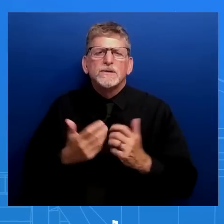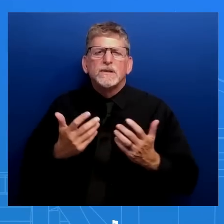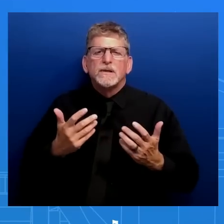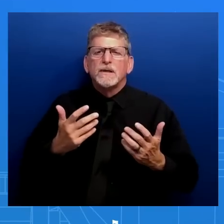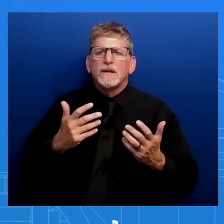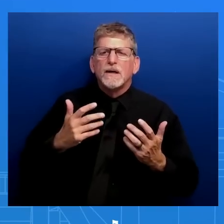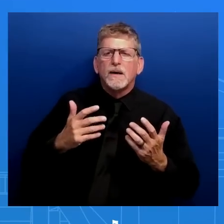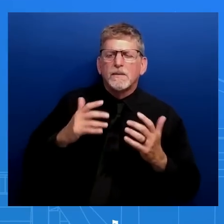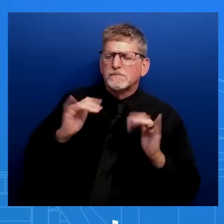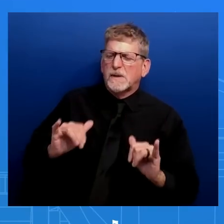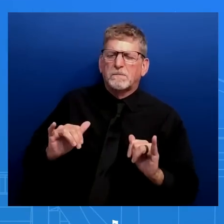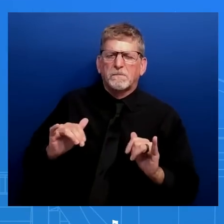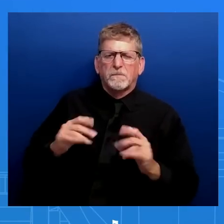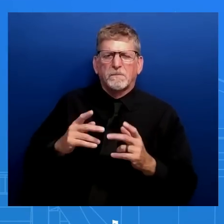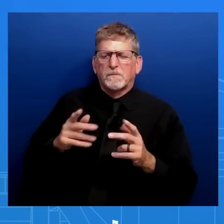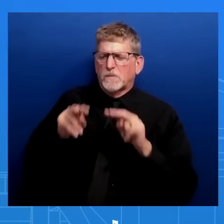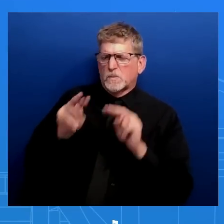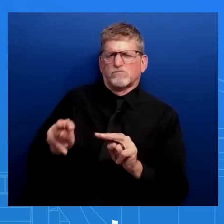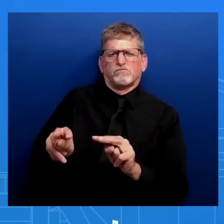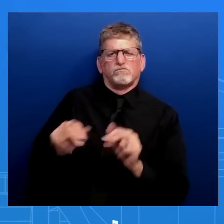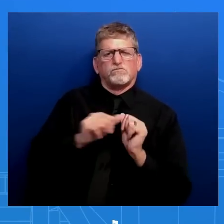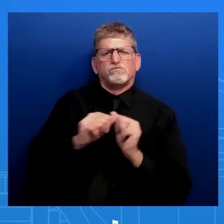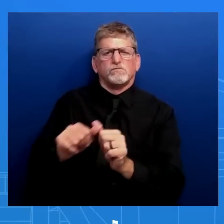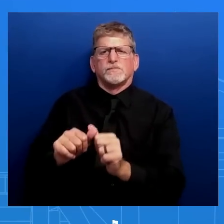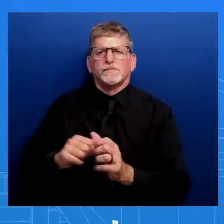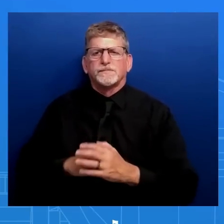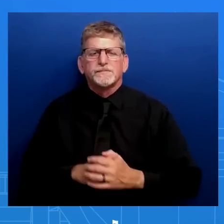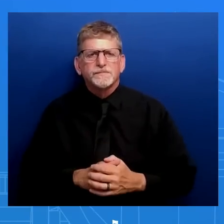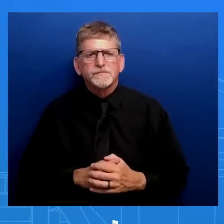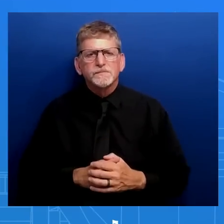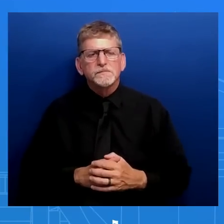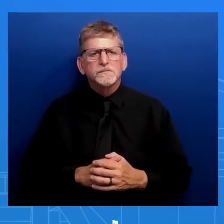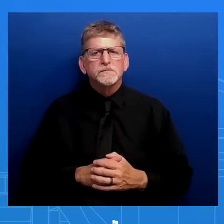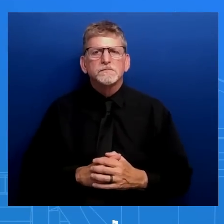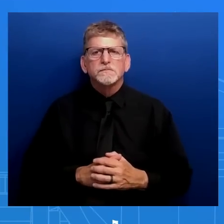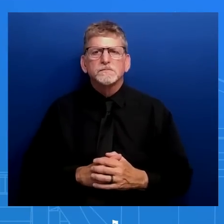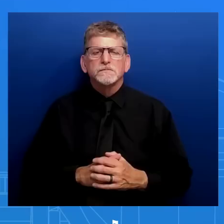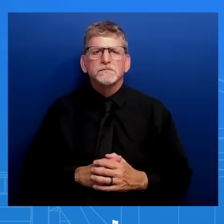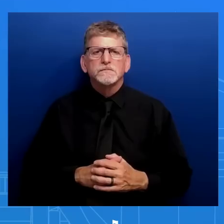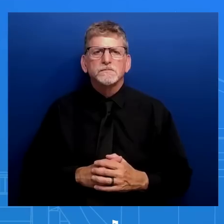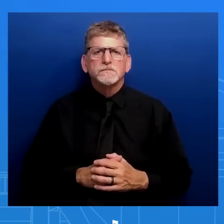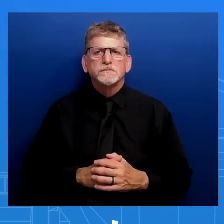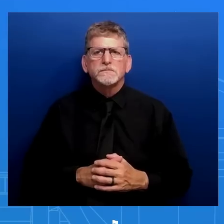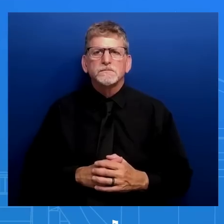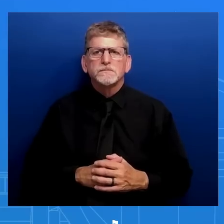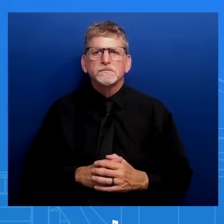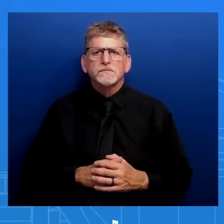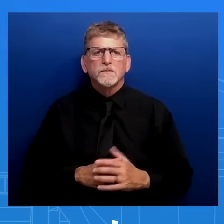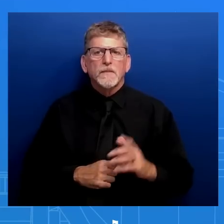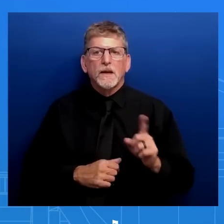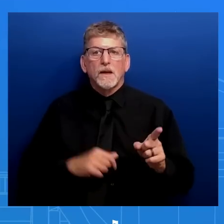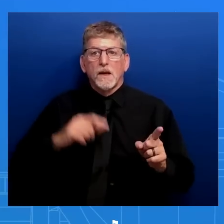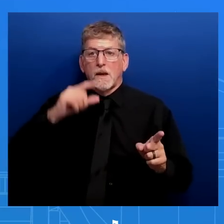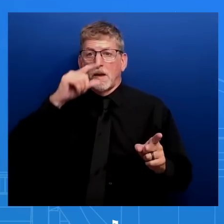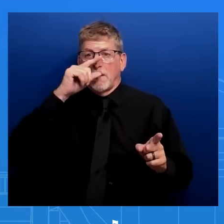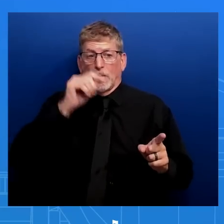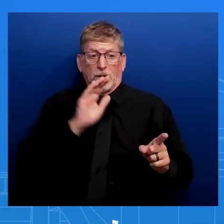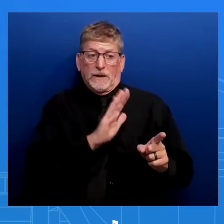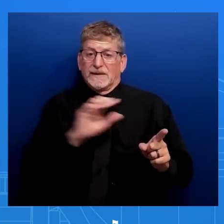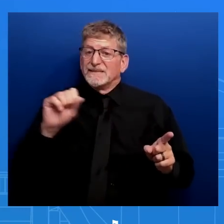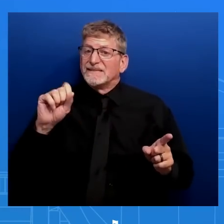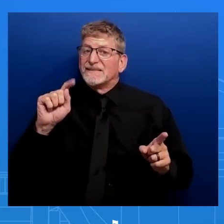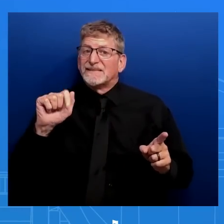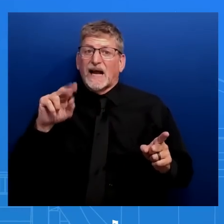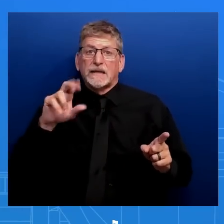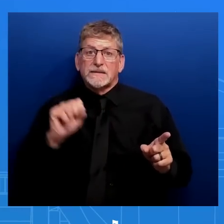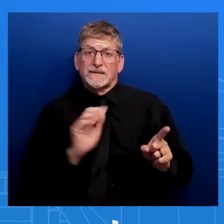on the Prigozhin status, does the U.S. have any assessment on whether his safety was insured as